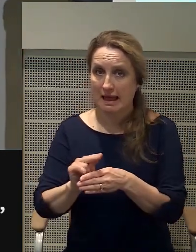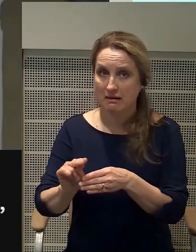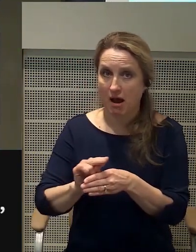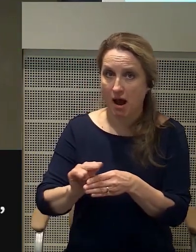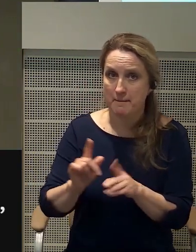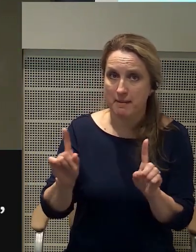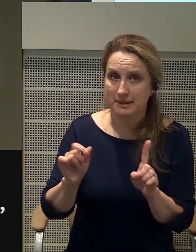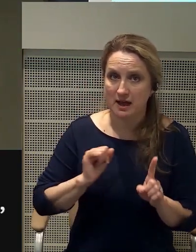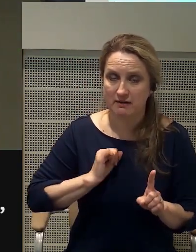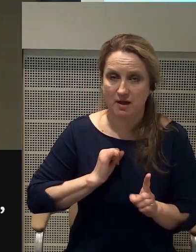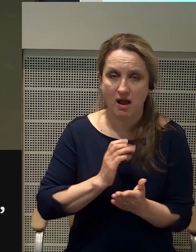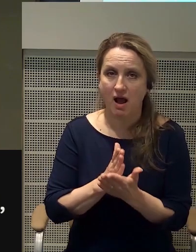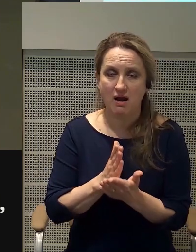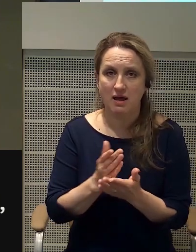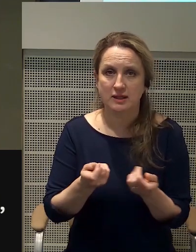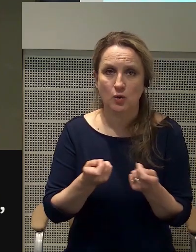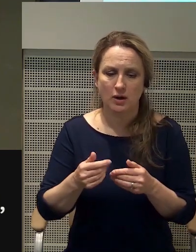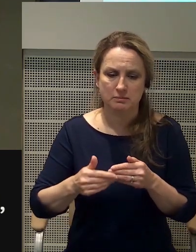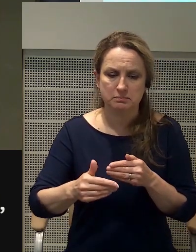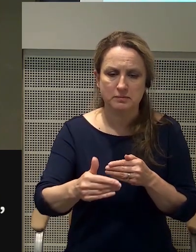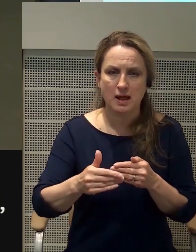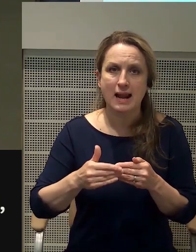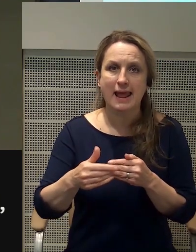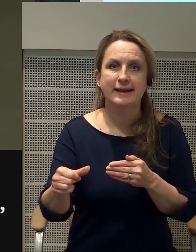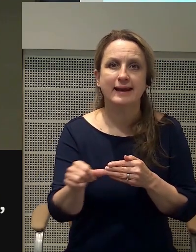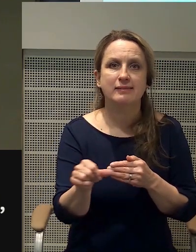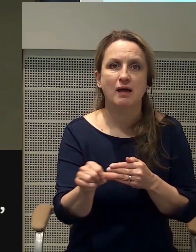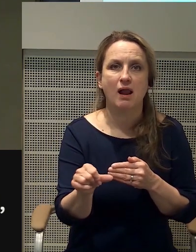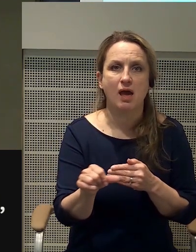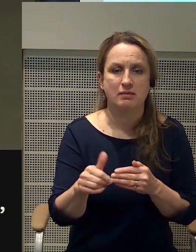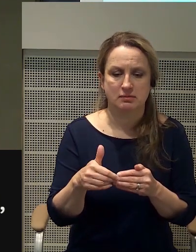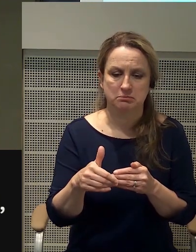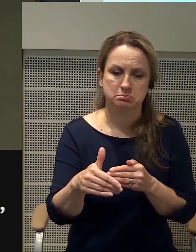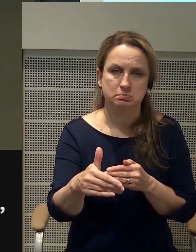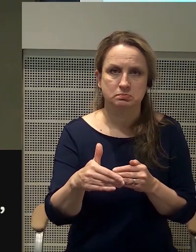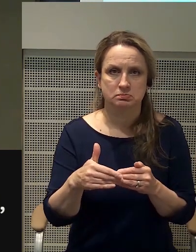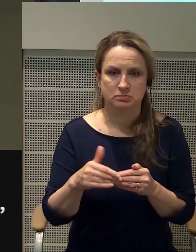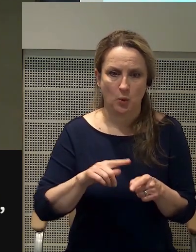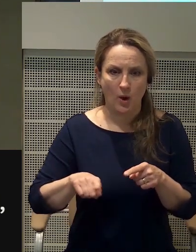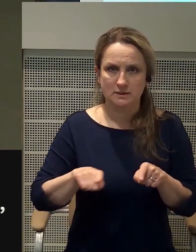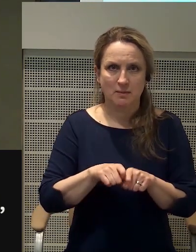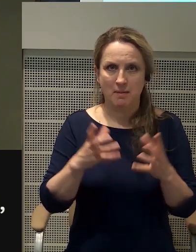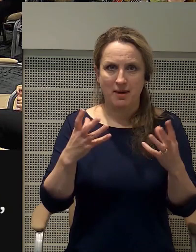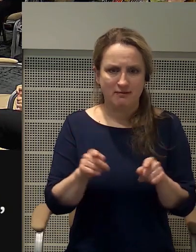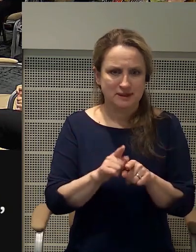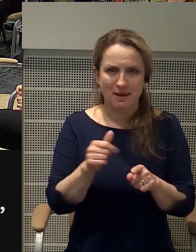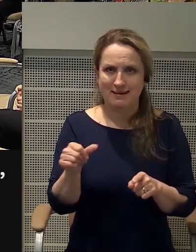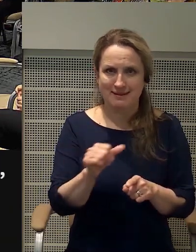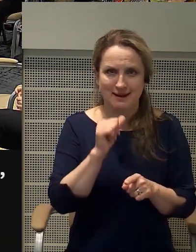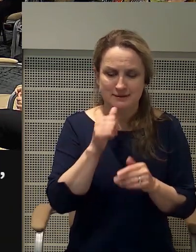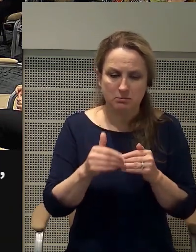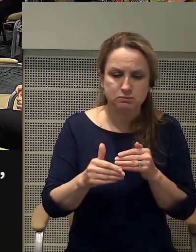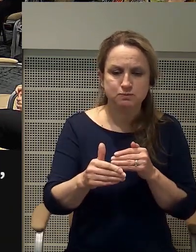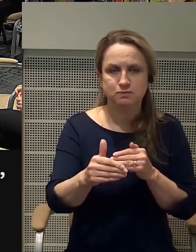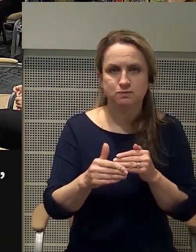weeks. But it's a luxury. I realize that's not available everywhere. We have a